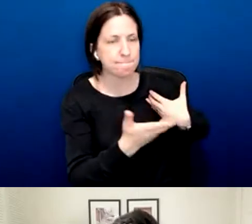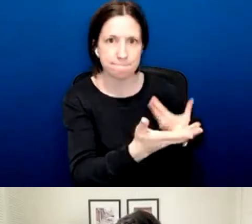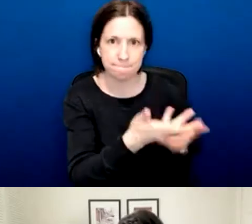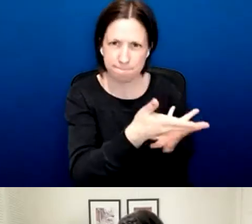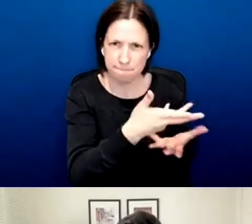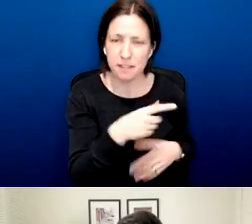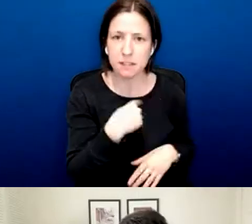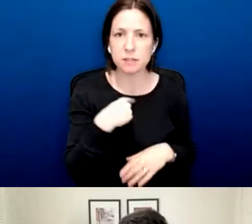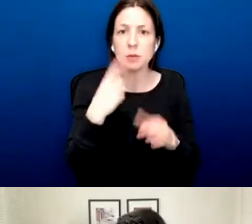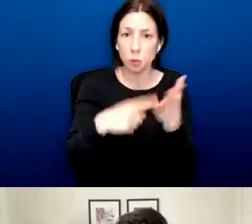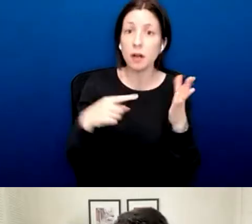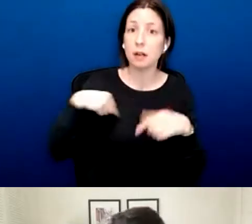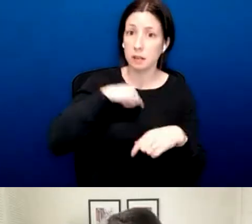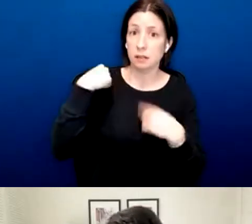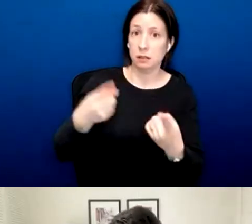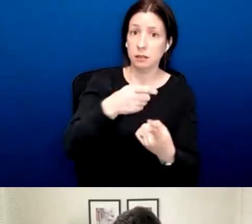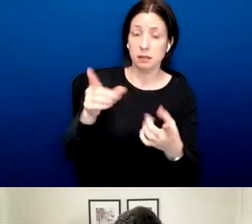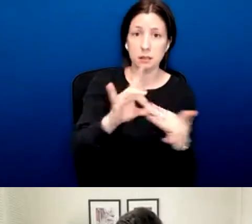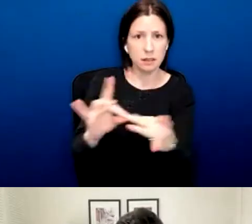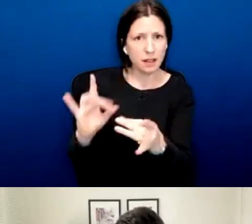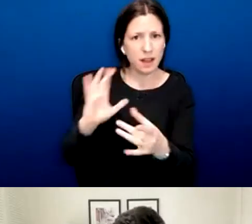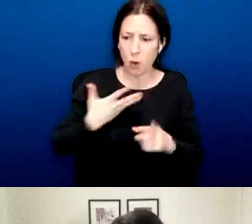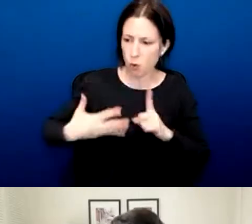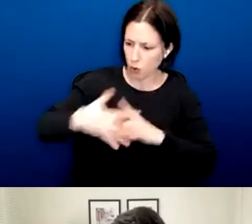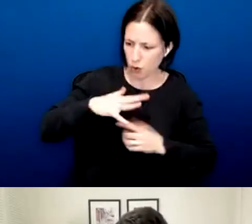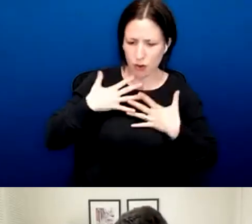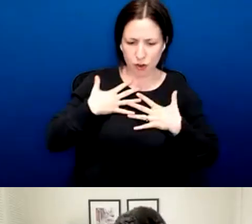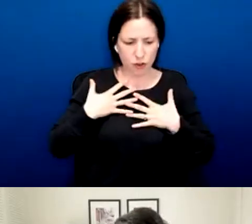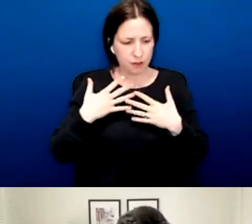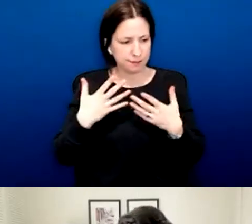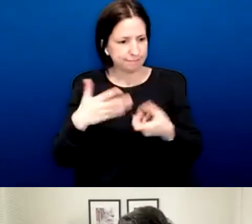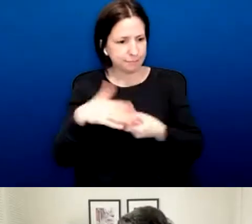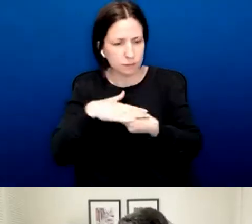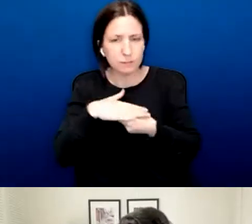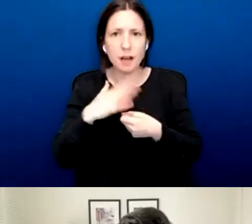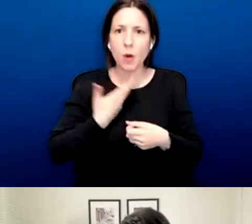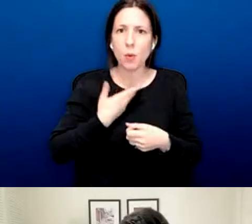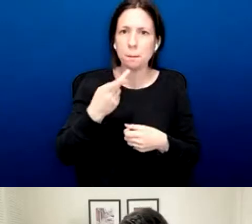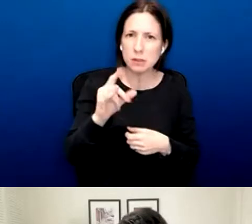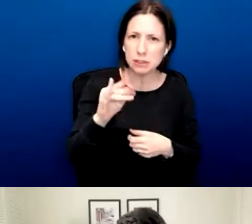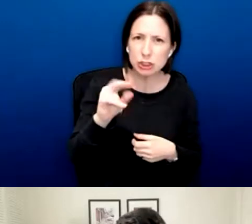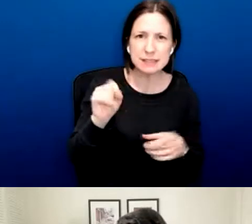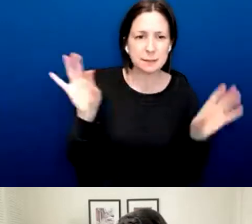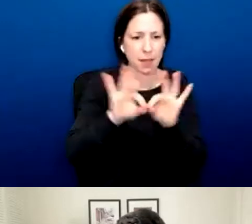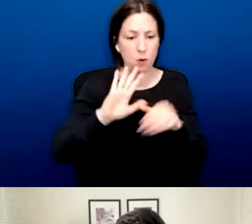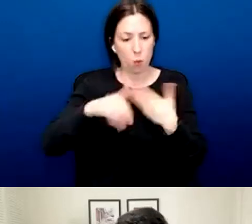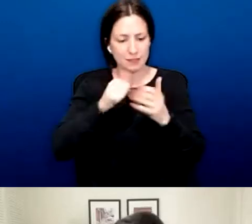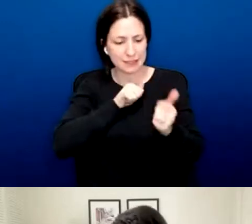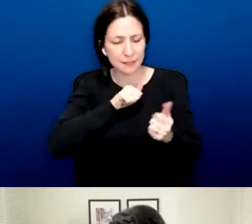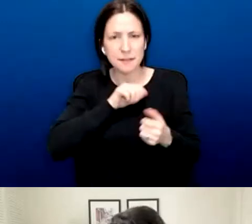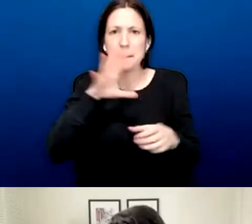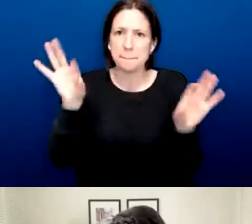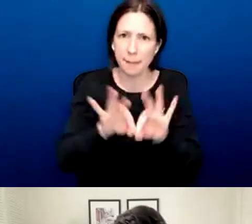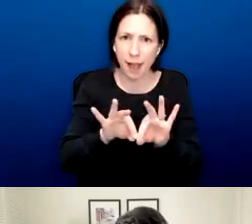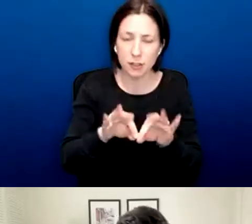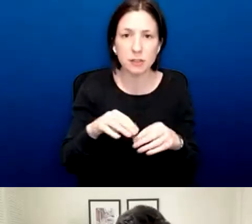outlining today, like our positions matter, our full selves matter. And then naming the injustices that make it difficult to